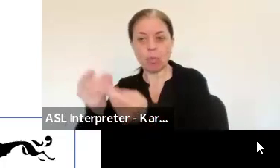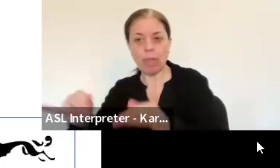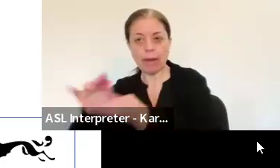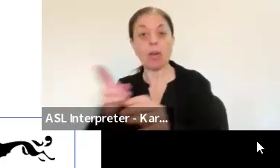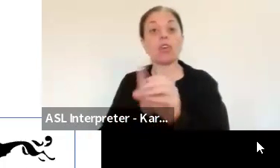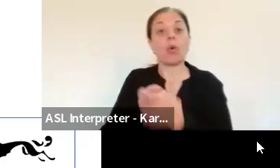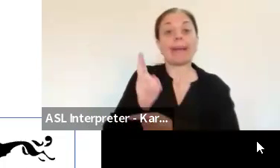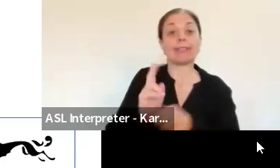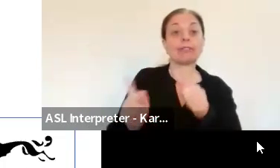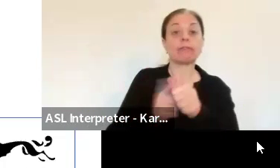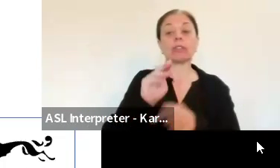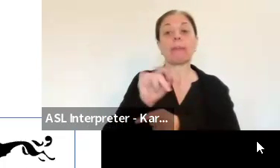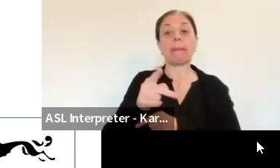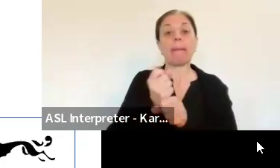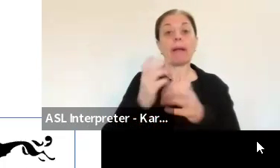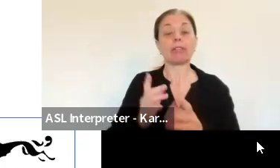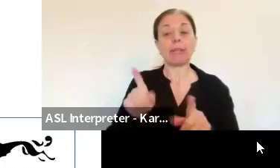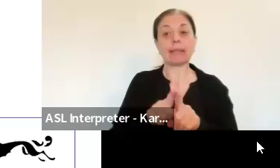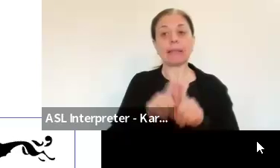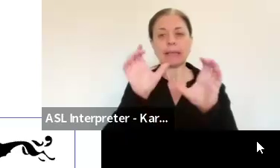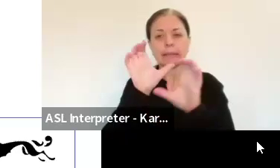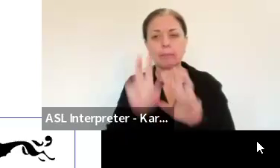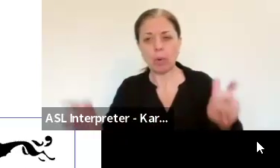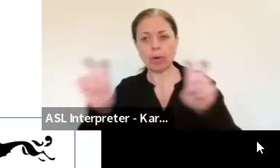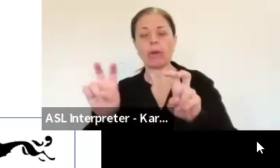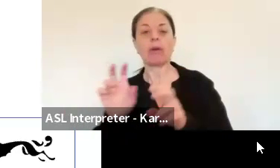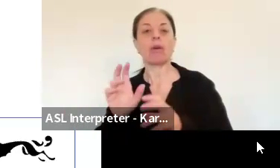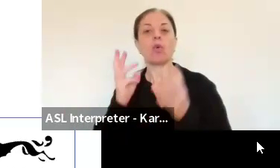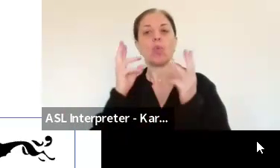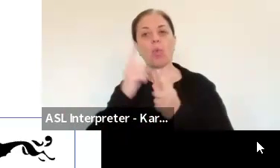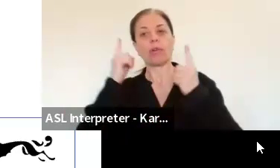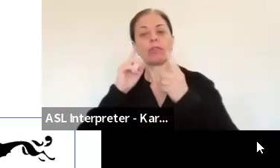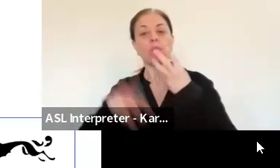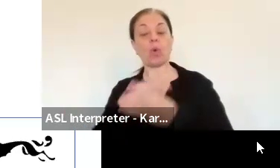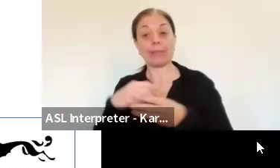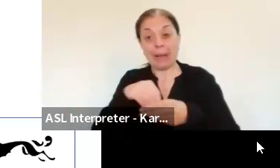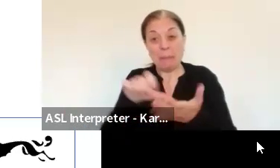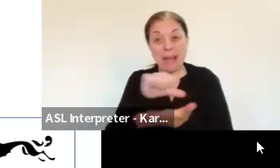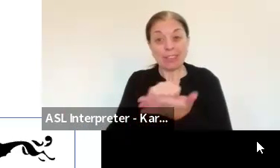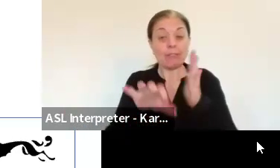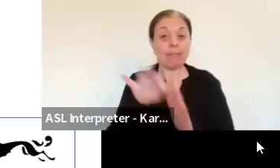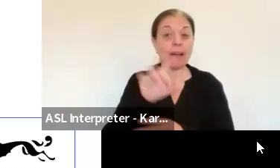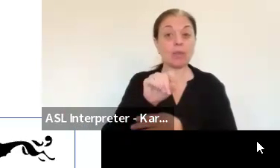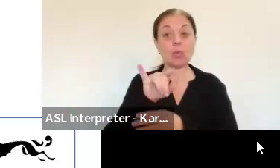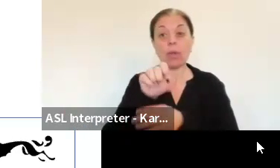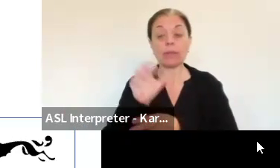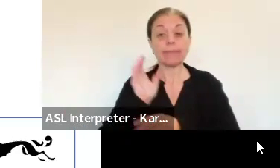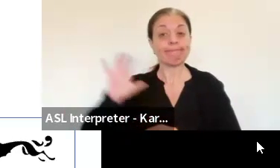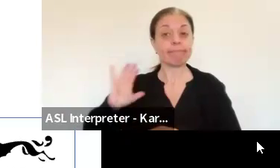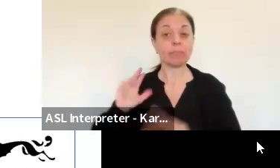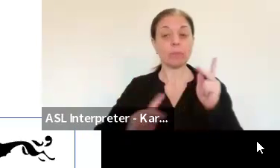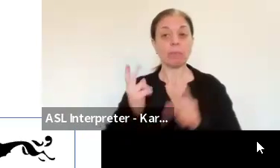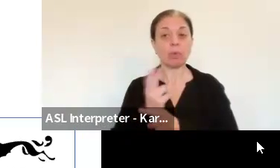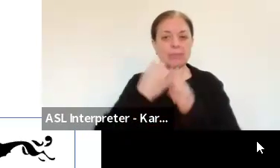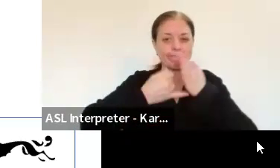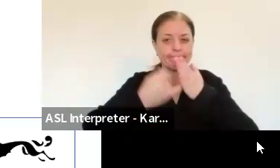history's first map makers. They explore the wonders of the world. In these pages, you'll find the tools ancient people used to depict their